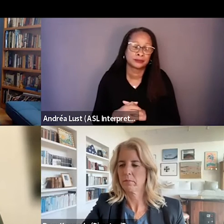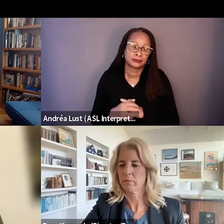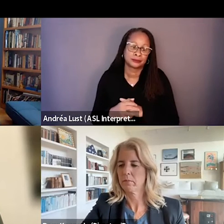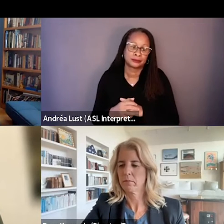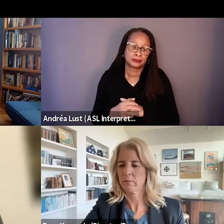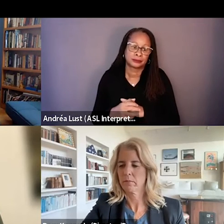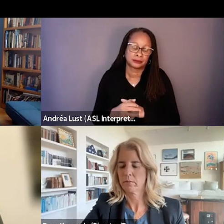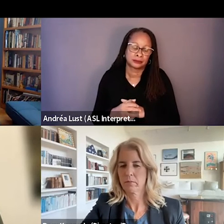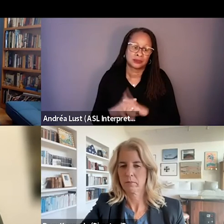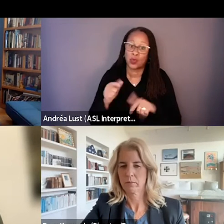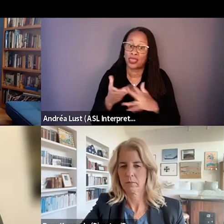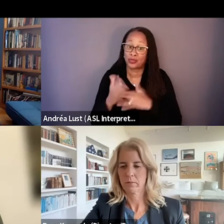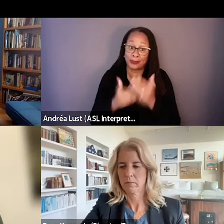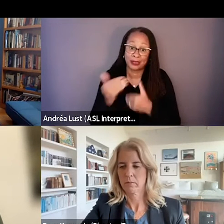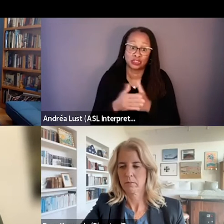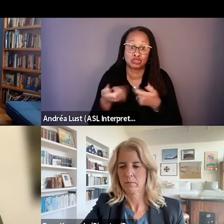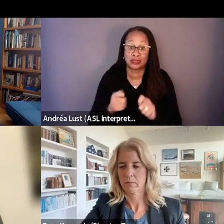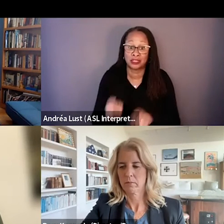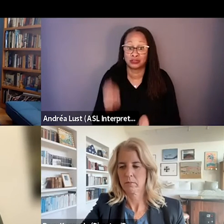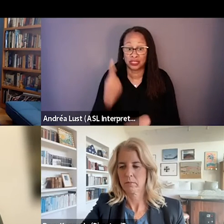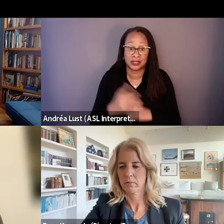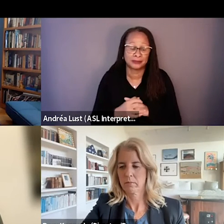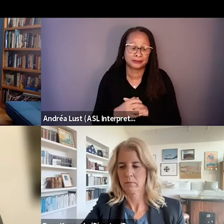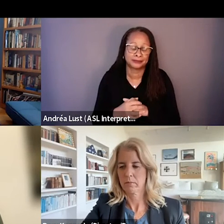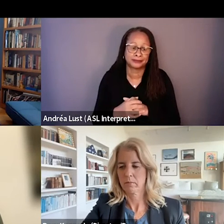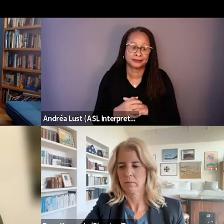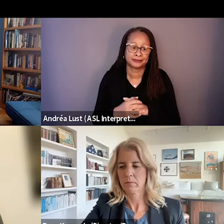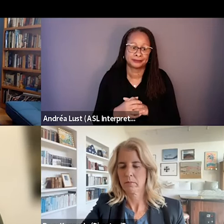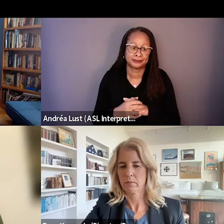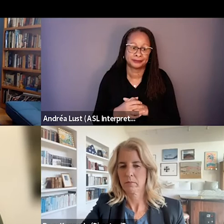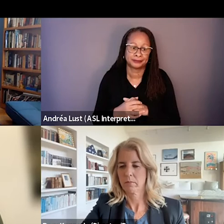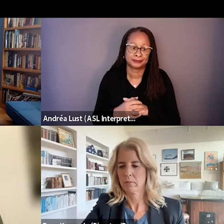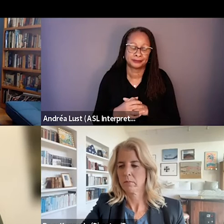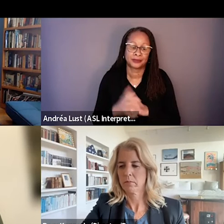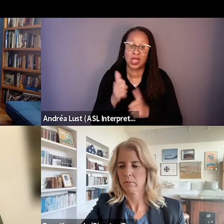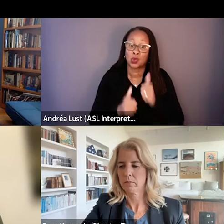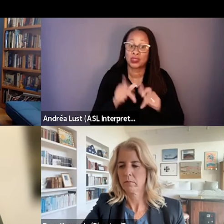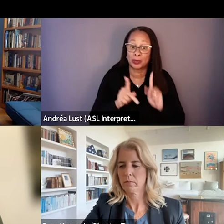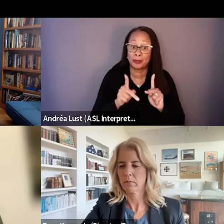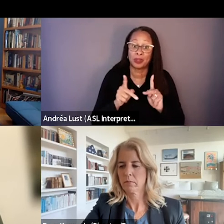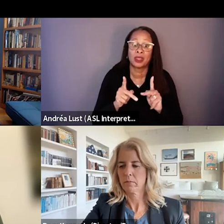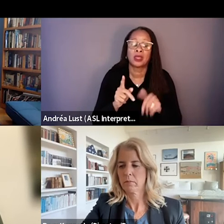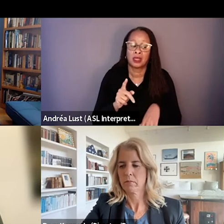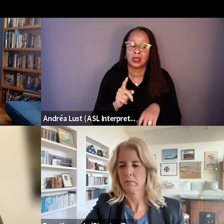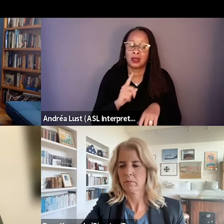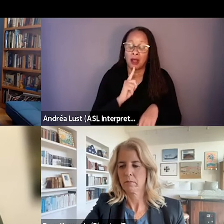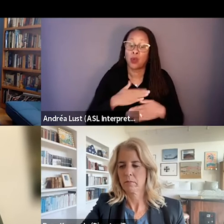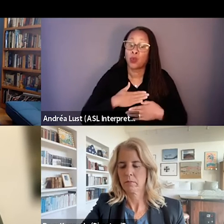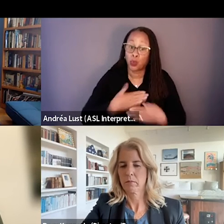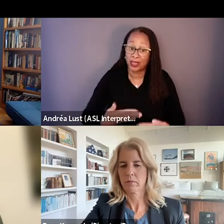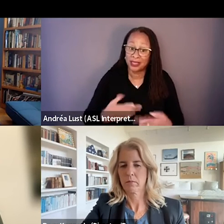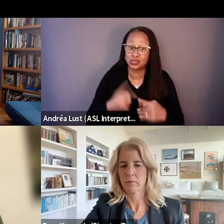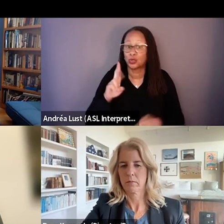we went through the process of trying to understand, you know, which people among them were willing to